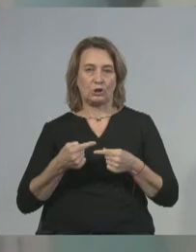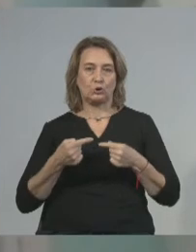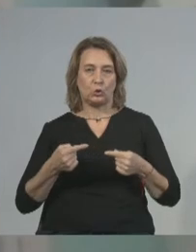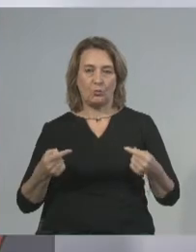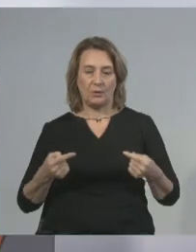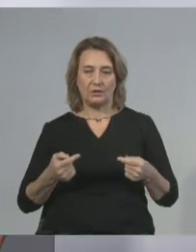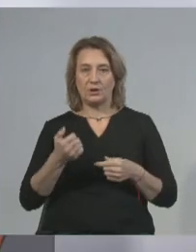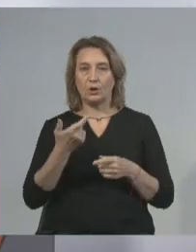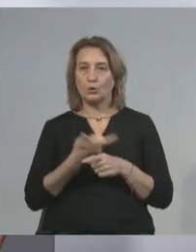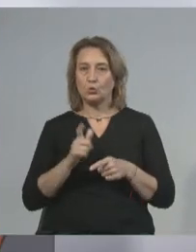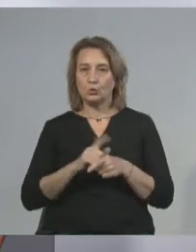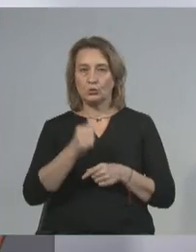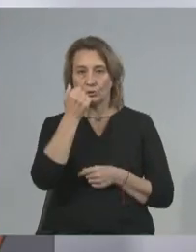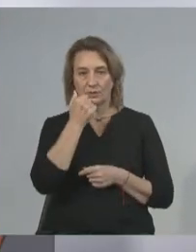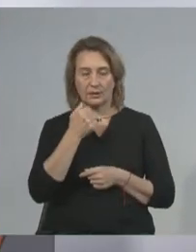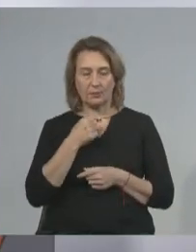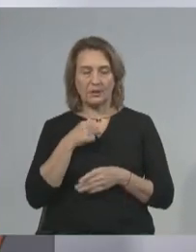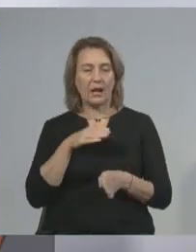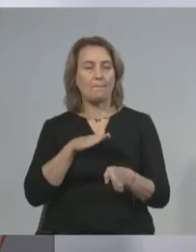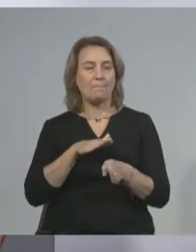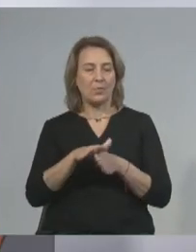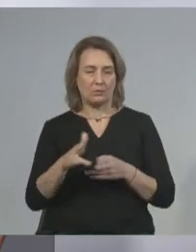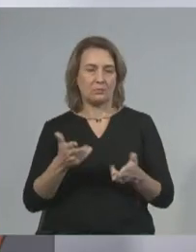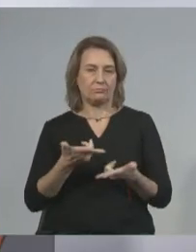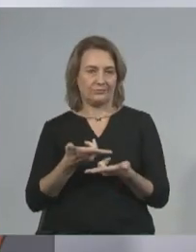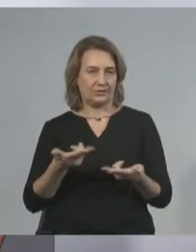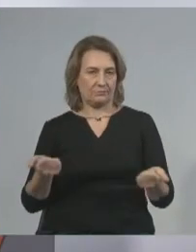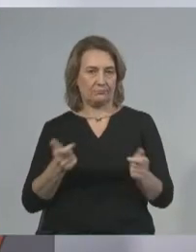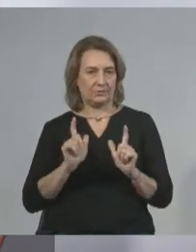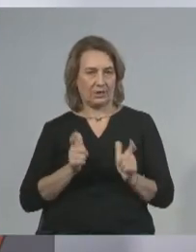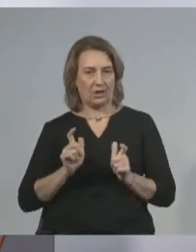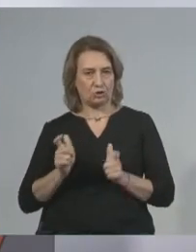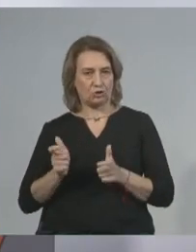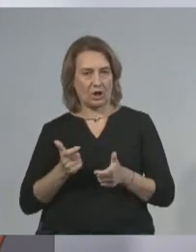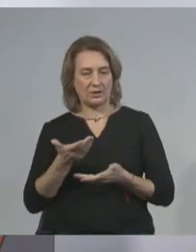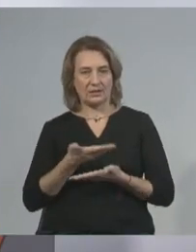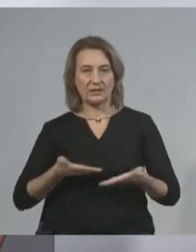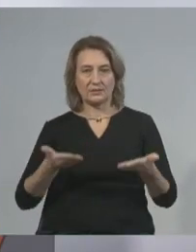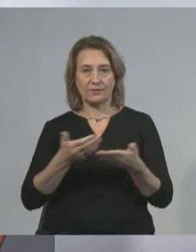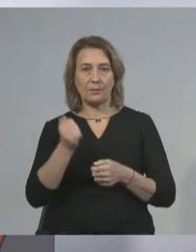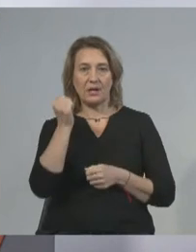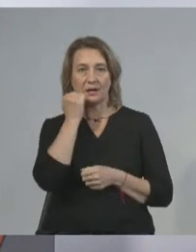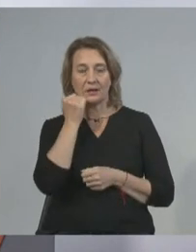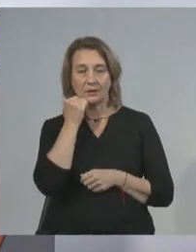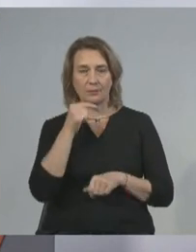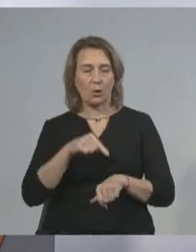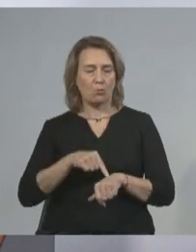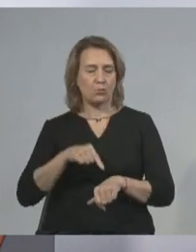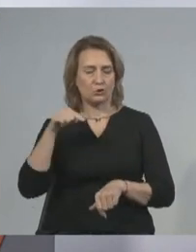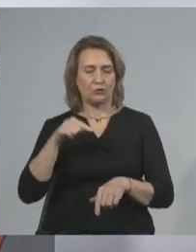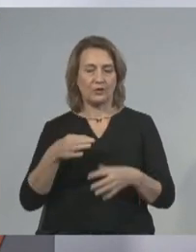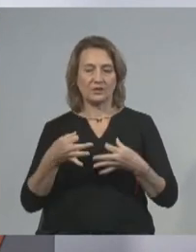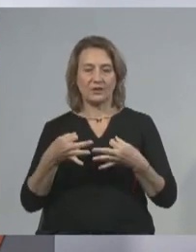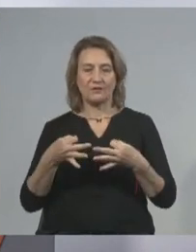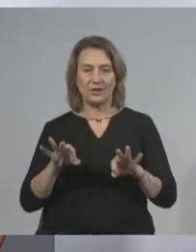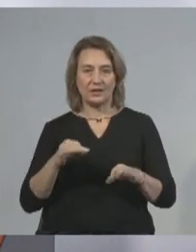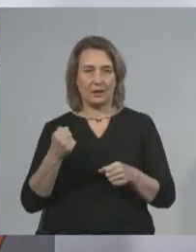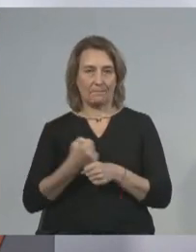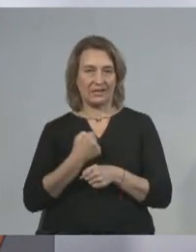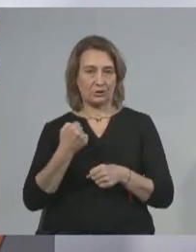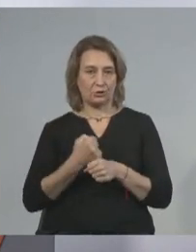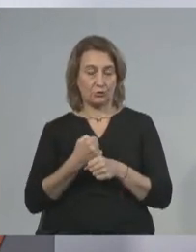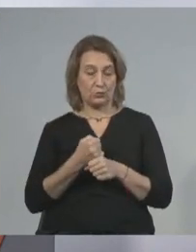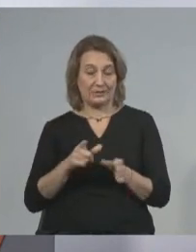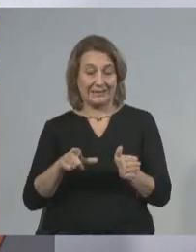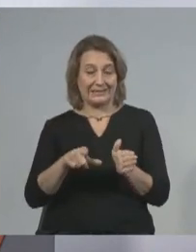kremlin uh is actually very free in doing it because we are absolutely tied with democracy right